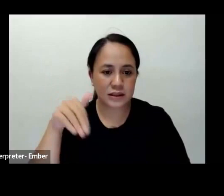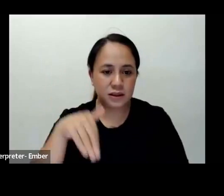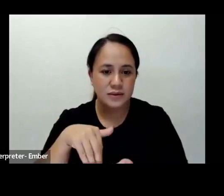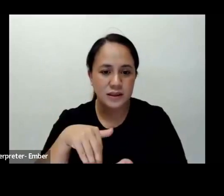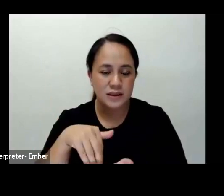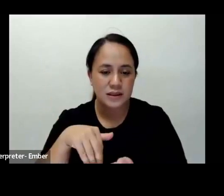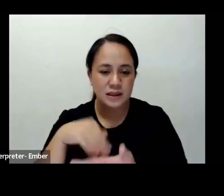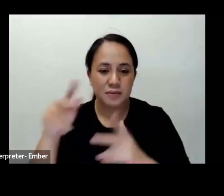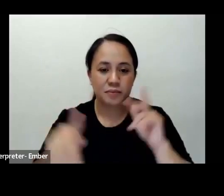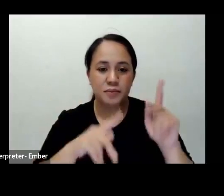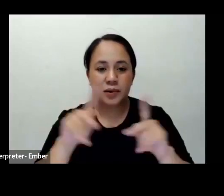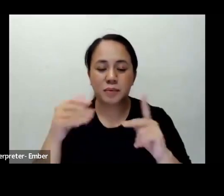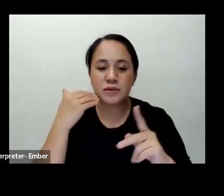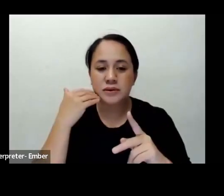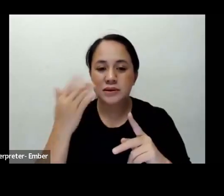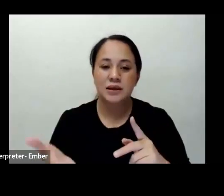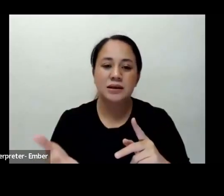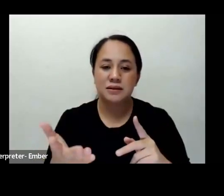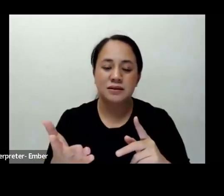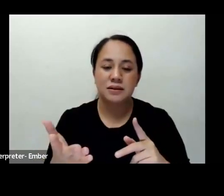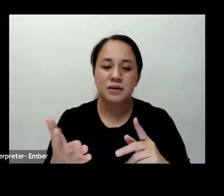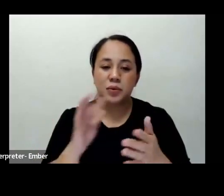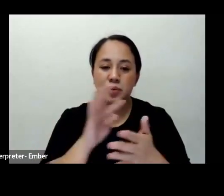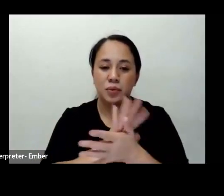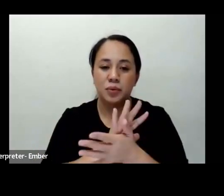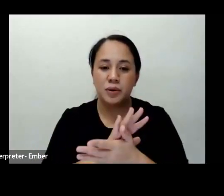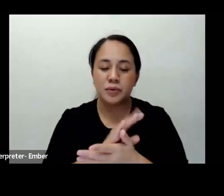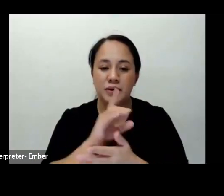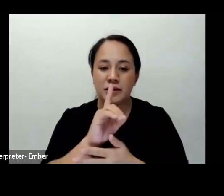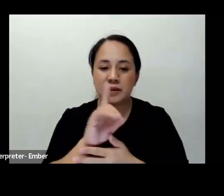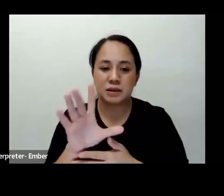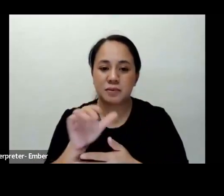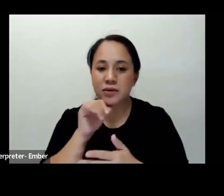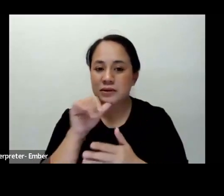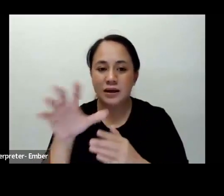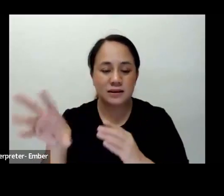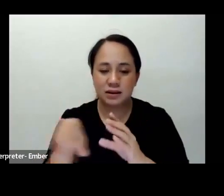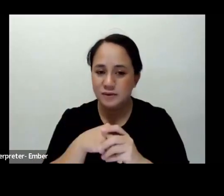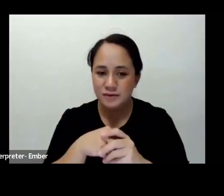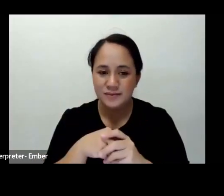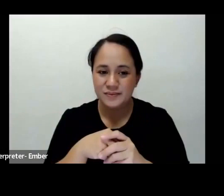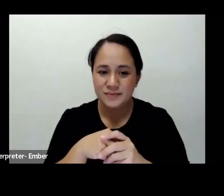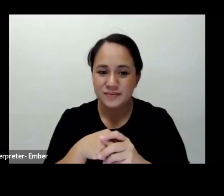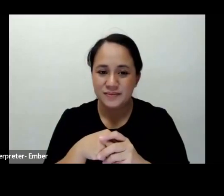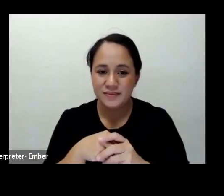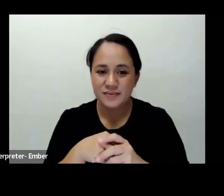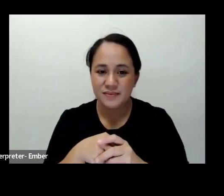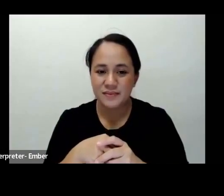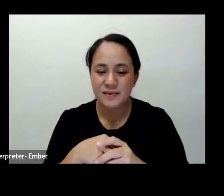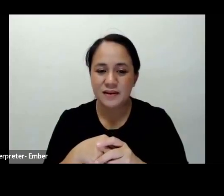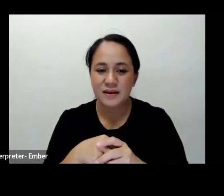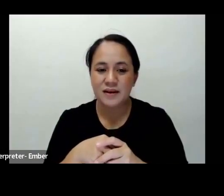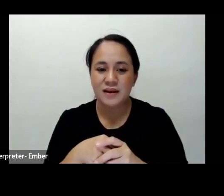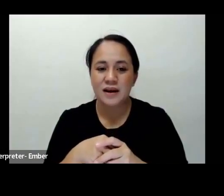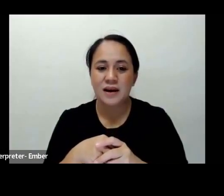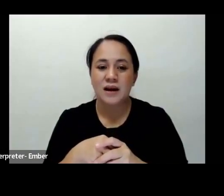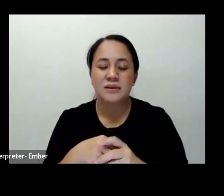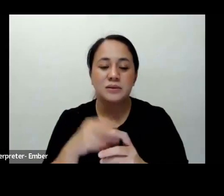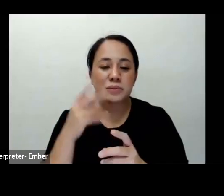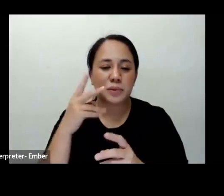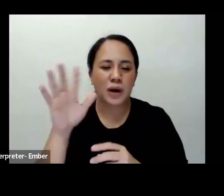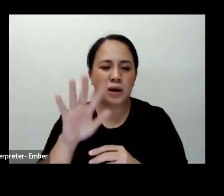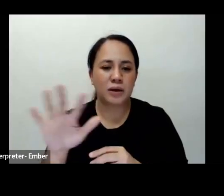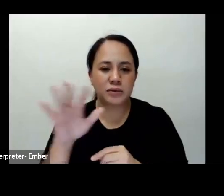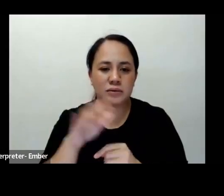96,000 people died from COVID, with December still not fully counted. That took up